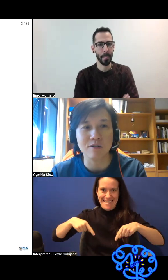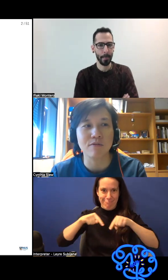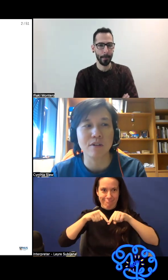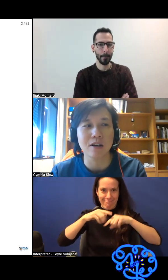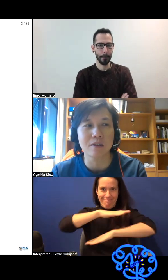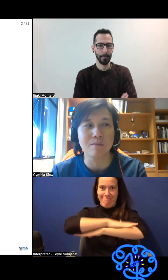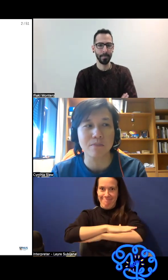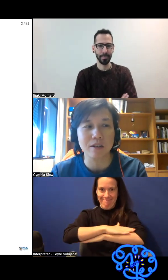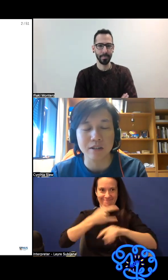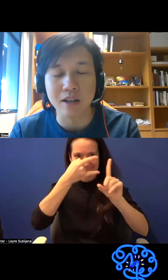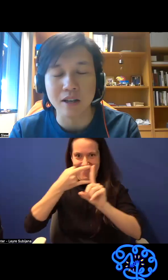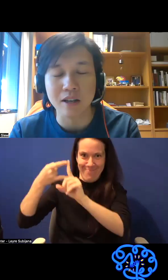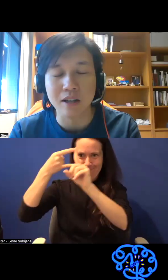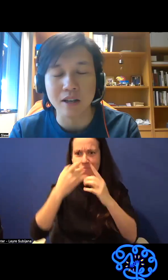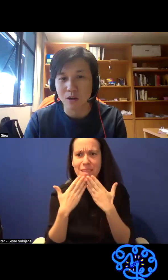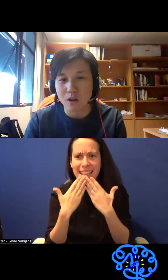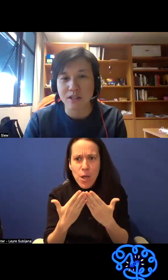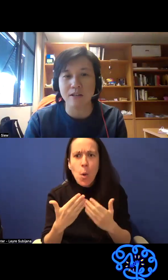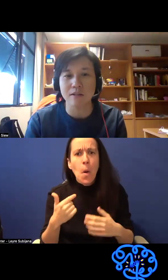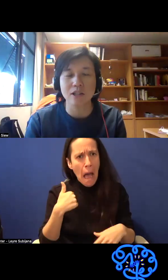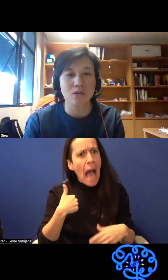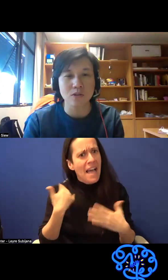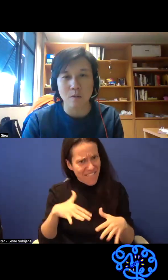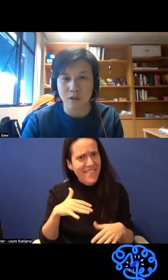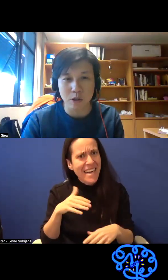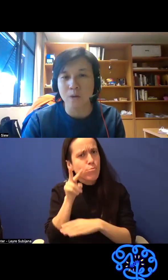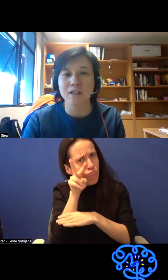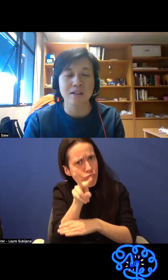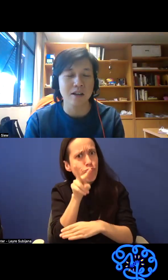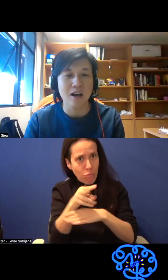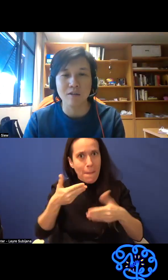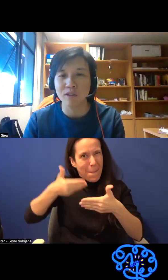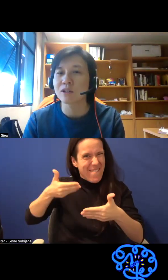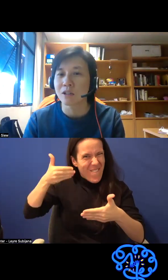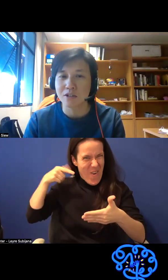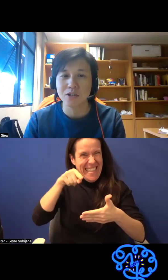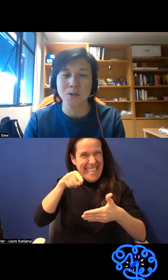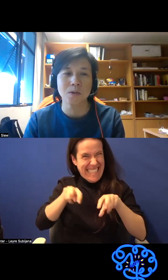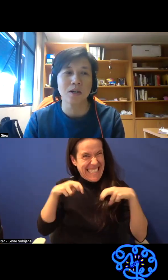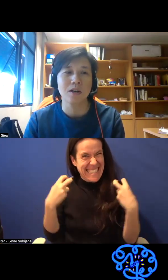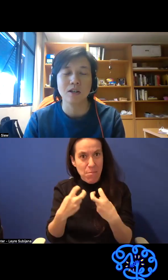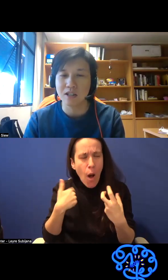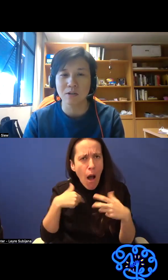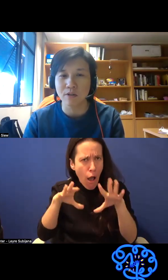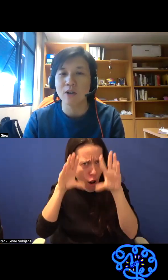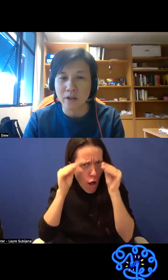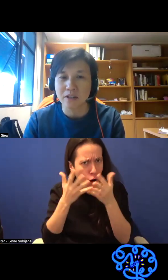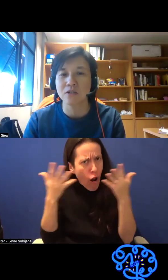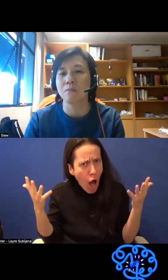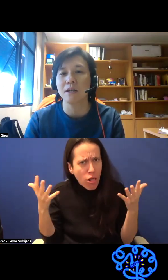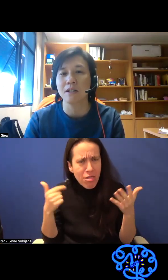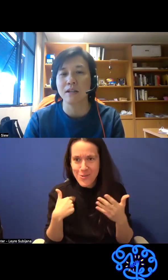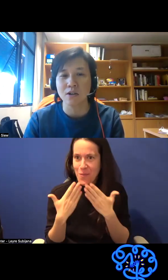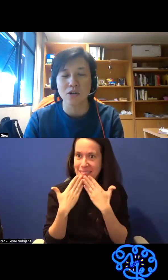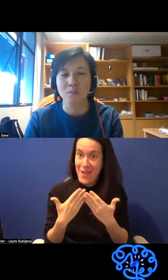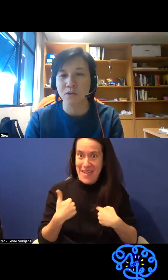I have attended a few of the talks and listened to some of the recordings, and I've learned a lot. So it is a great honor to